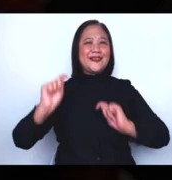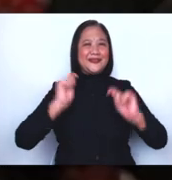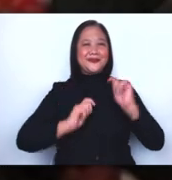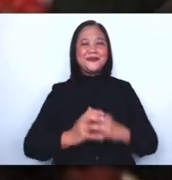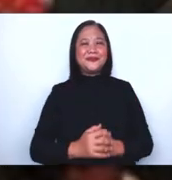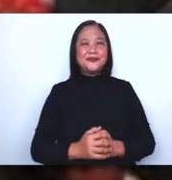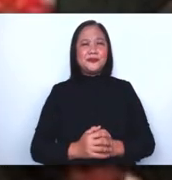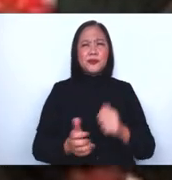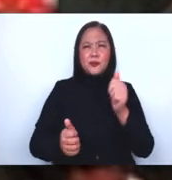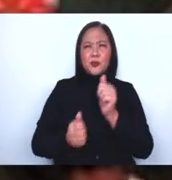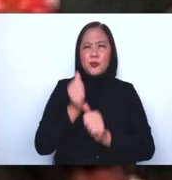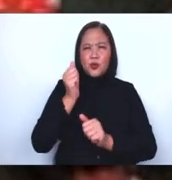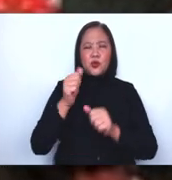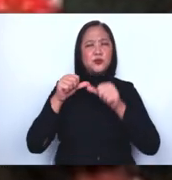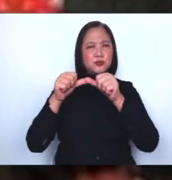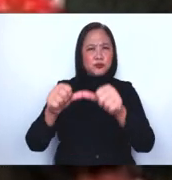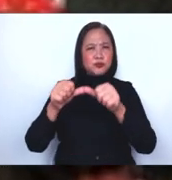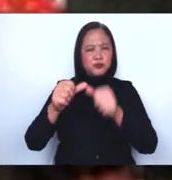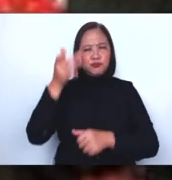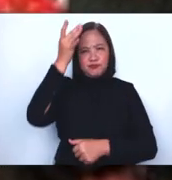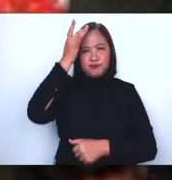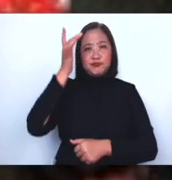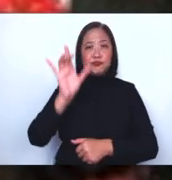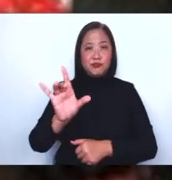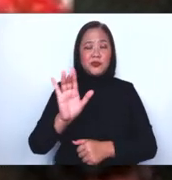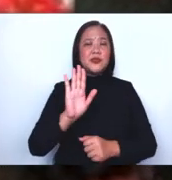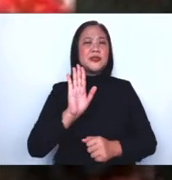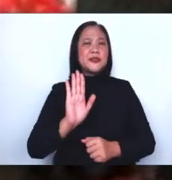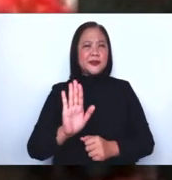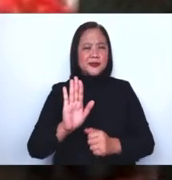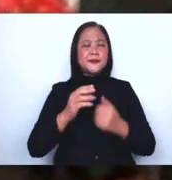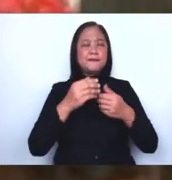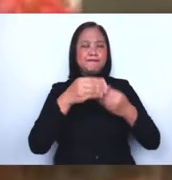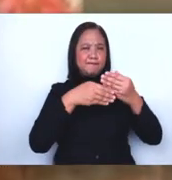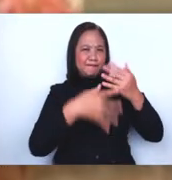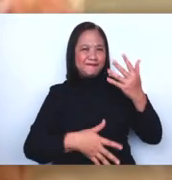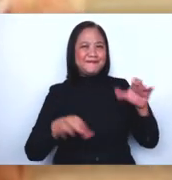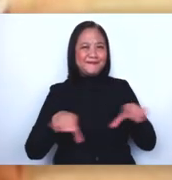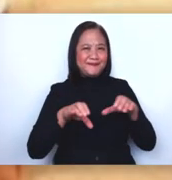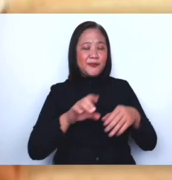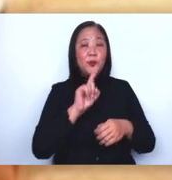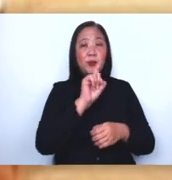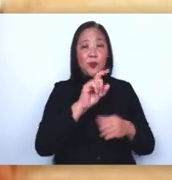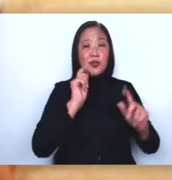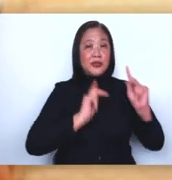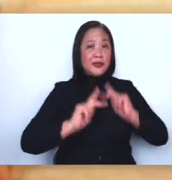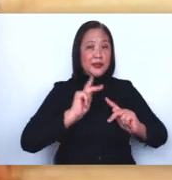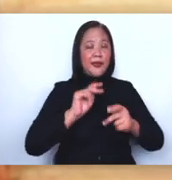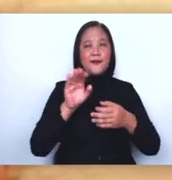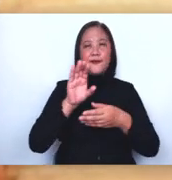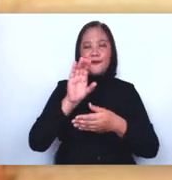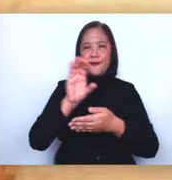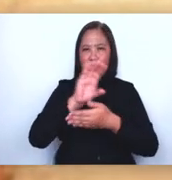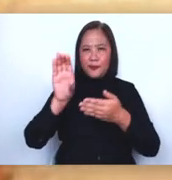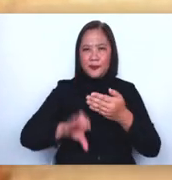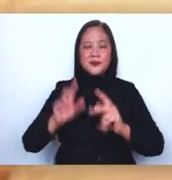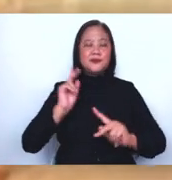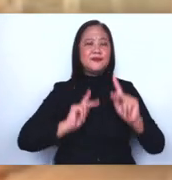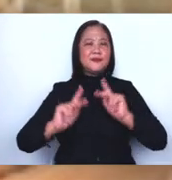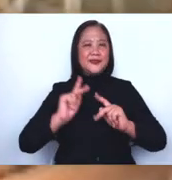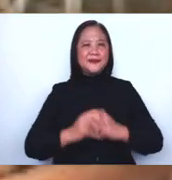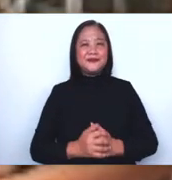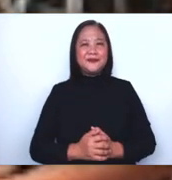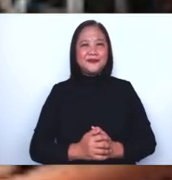theater. But his most lasting legacy is his body of work, one-act and full-length